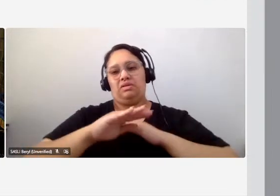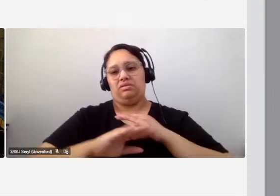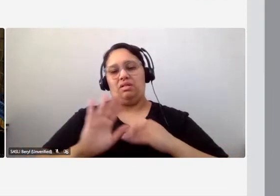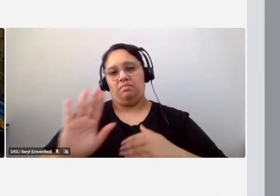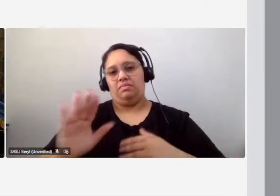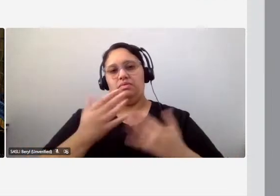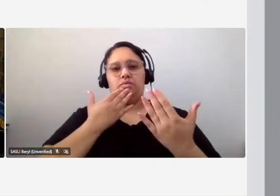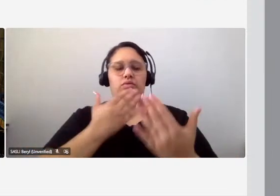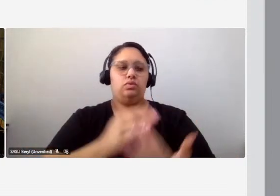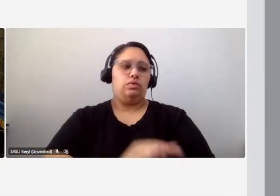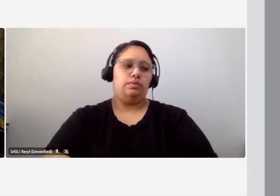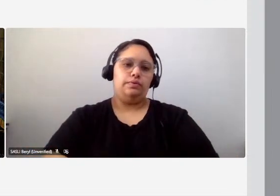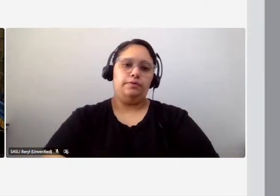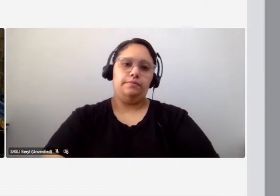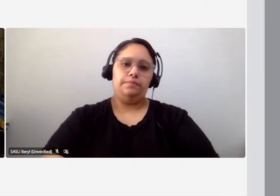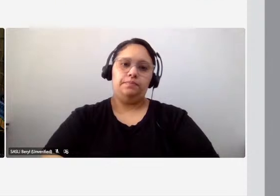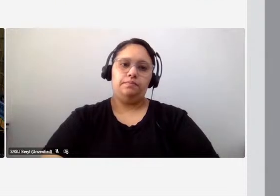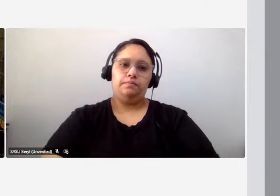Thank you.